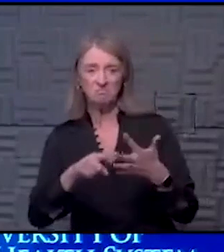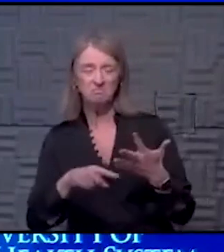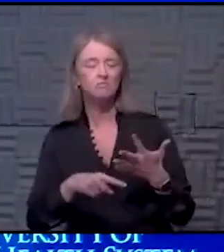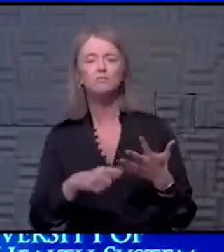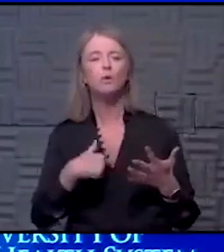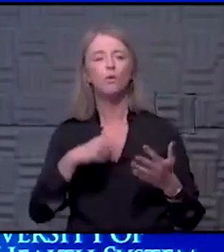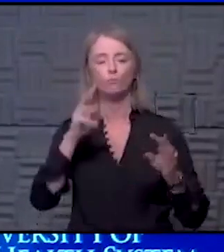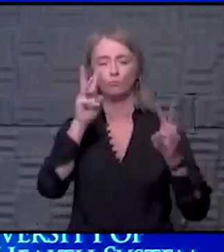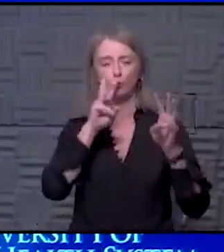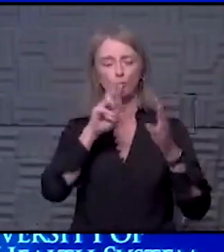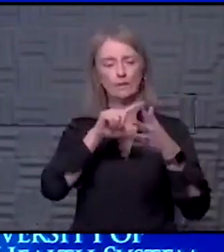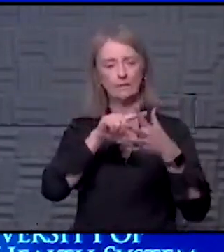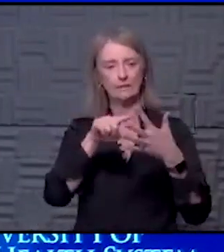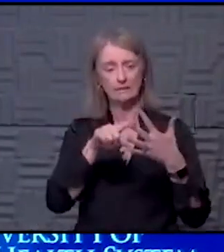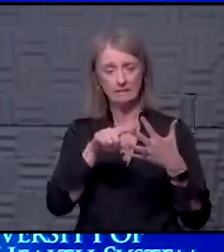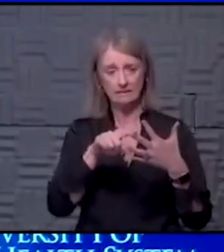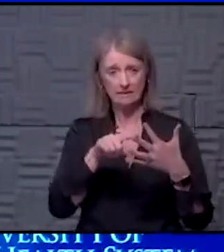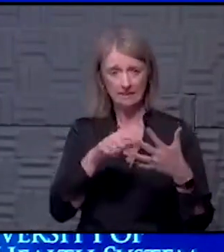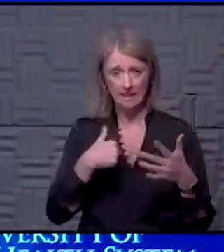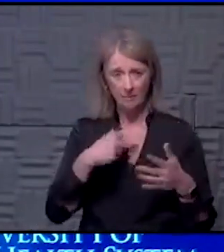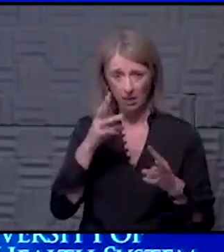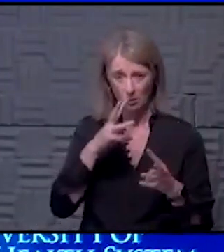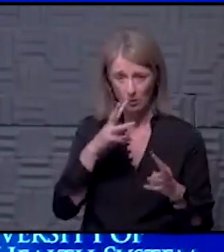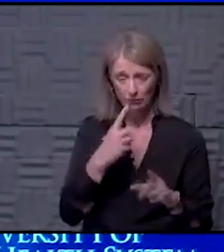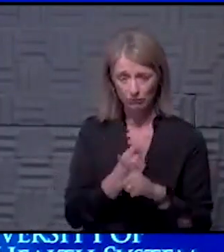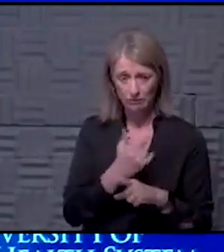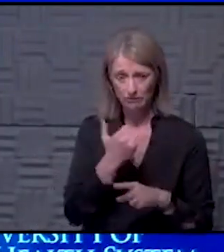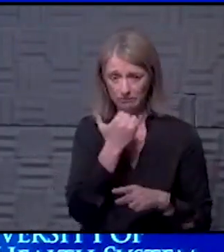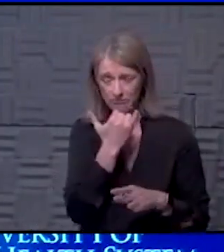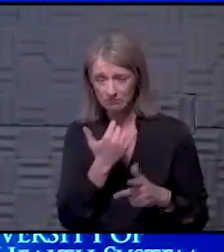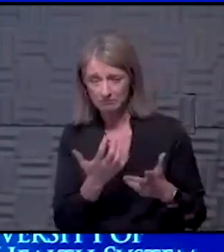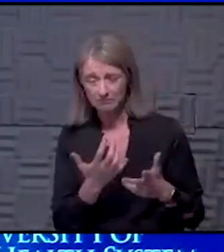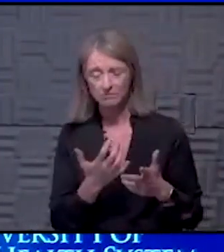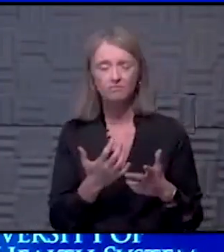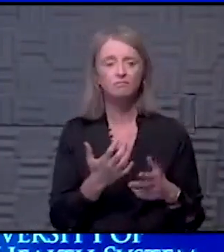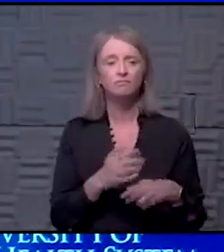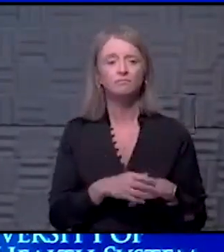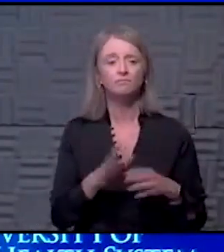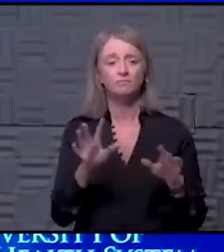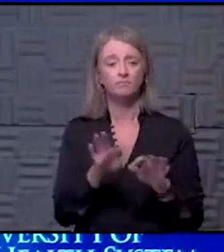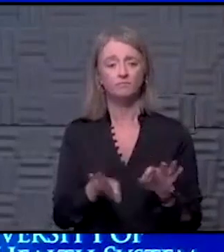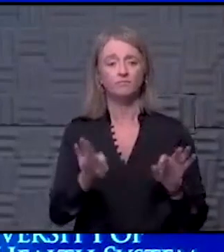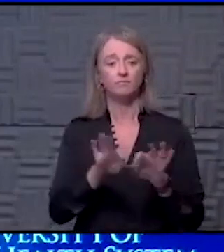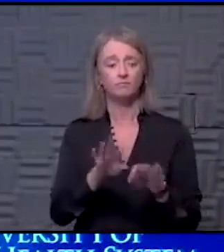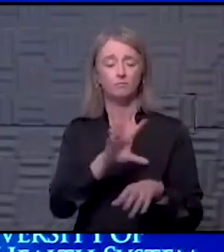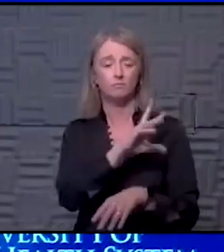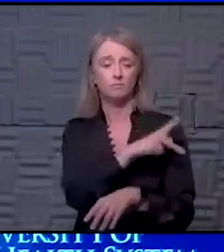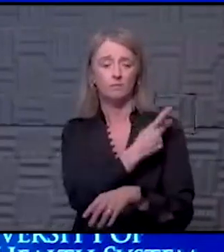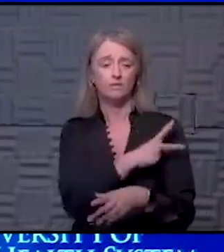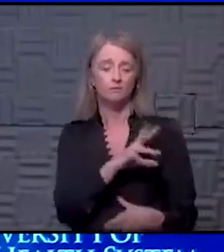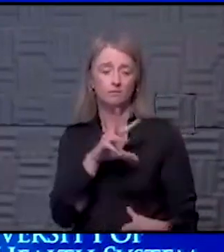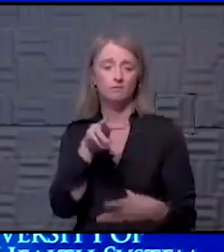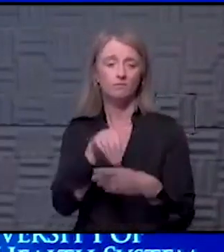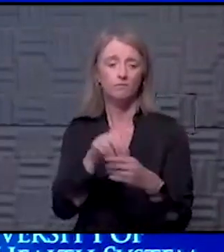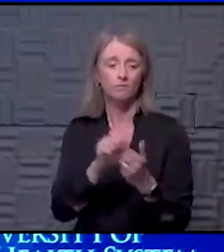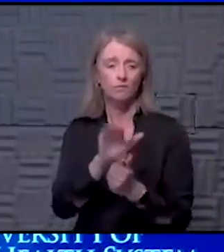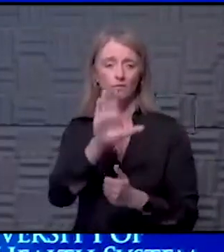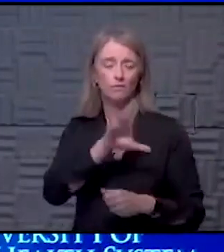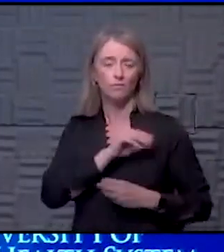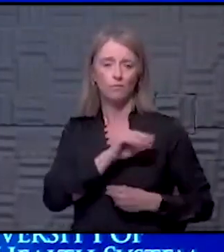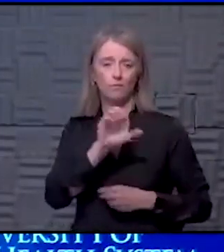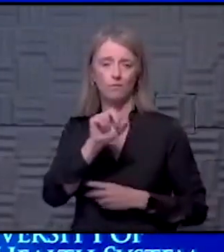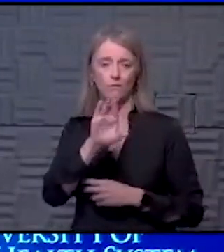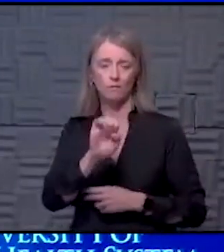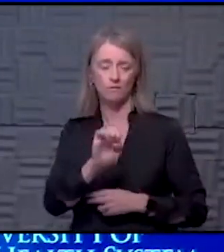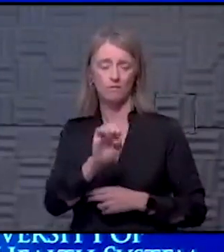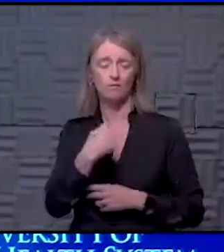says, I'm worried about this. Am I worried about the right things? And that's always right. The engagement of our patients in their care to that effect is something